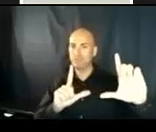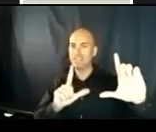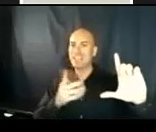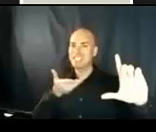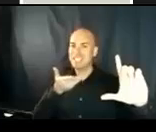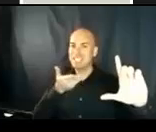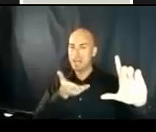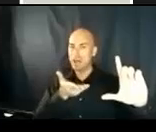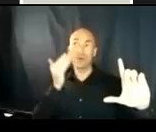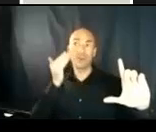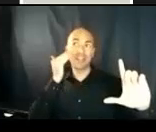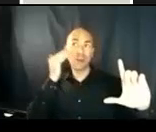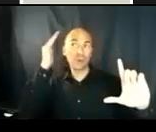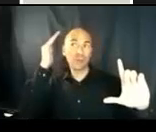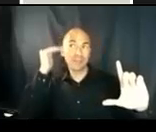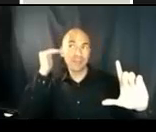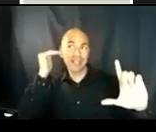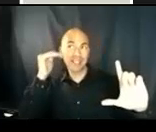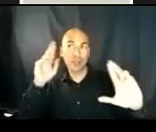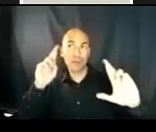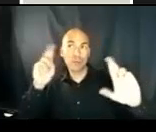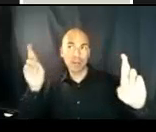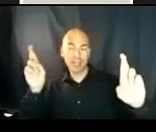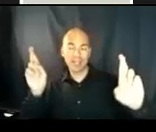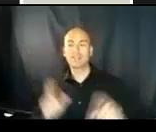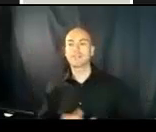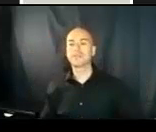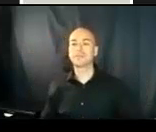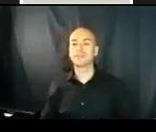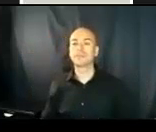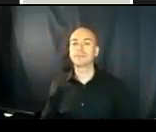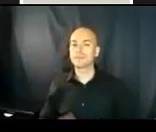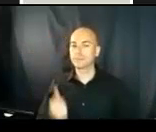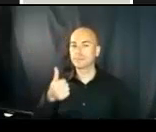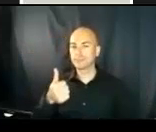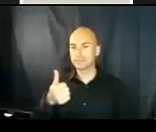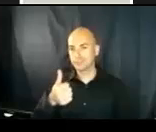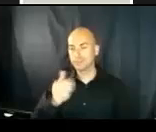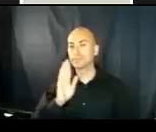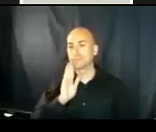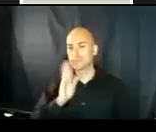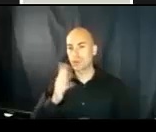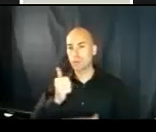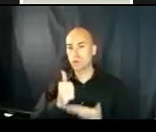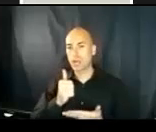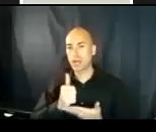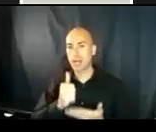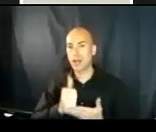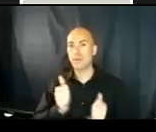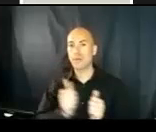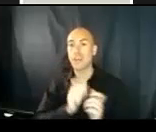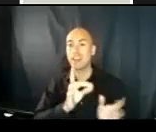coming. You are preparing them and setting them for that. This is going to help, again, on your engagement and your